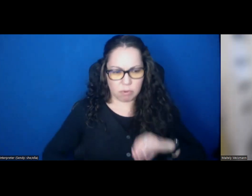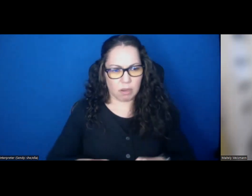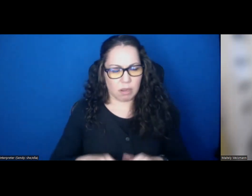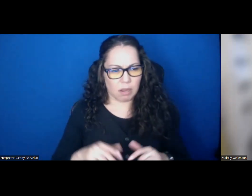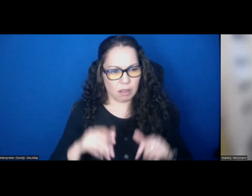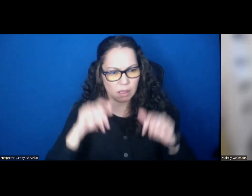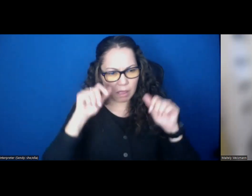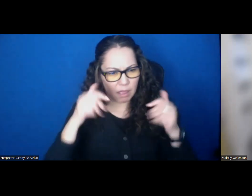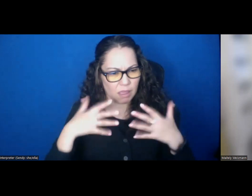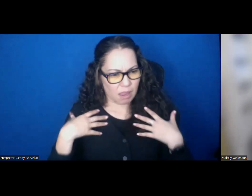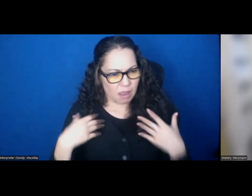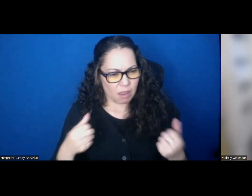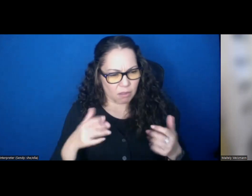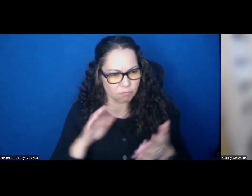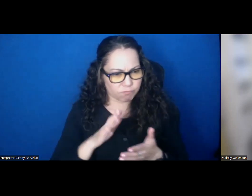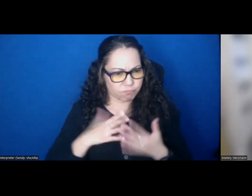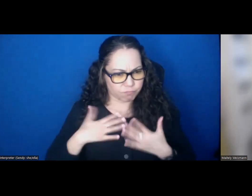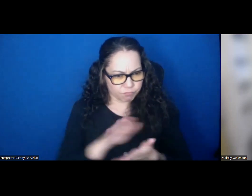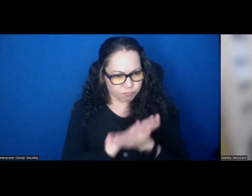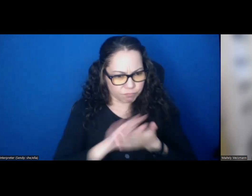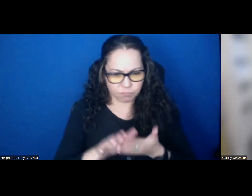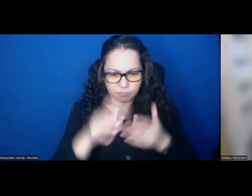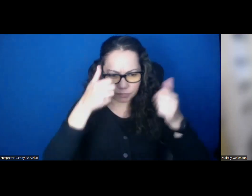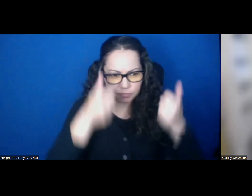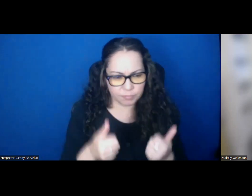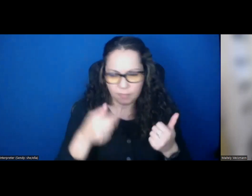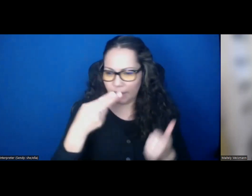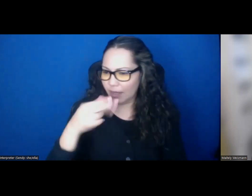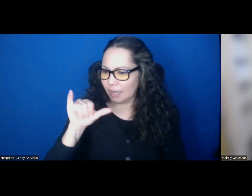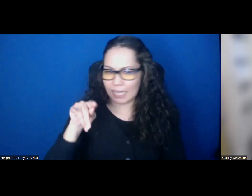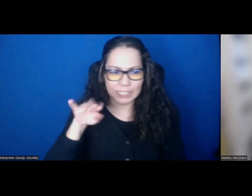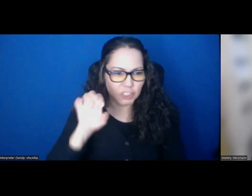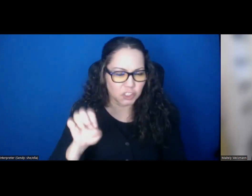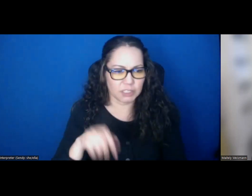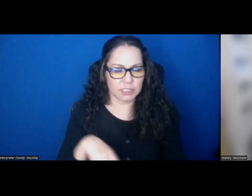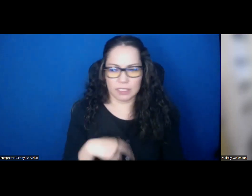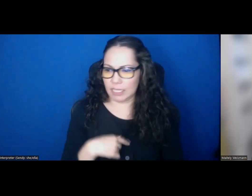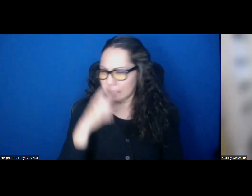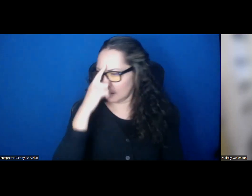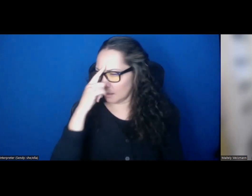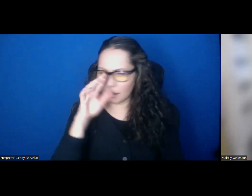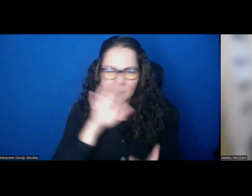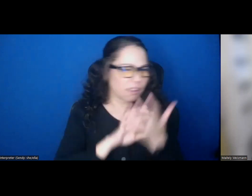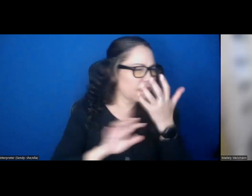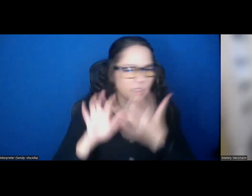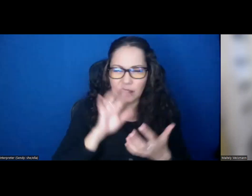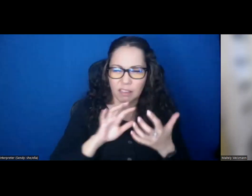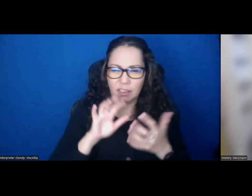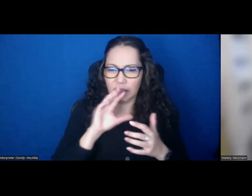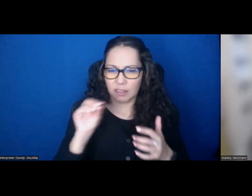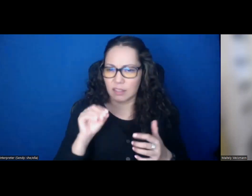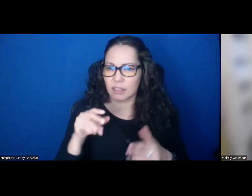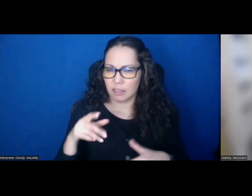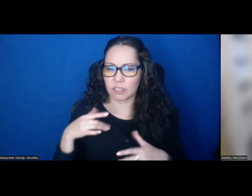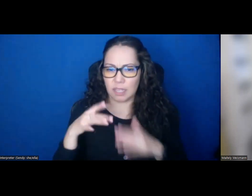lethargy, signs of dehydration and delirium. My questions about those changes led to hospital